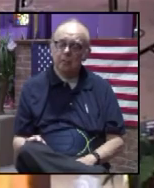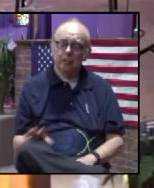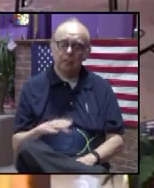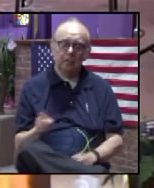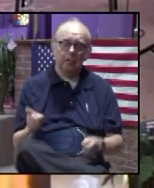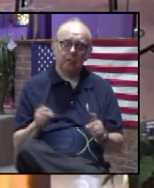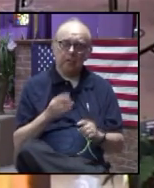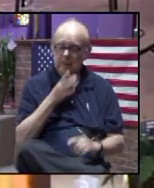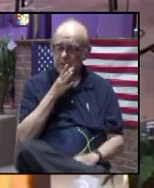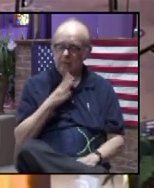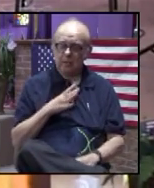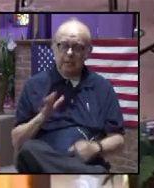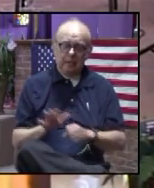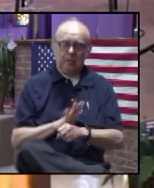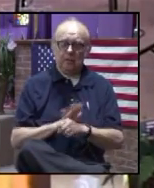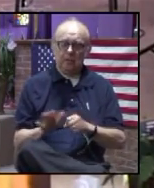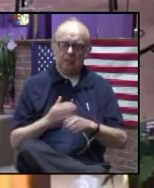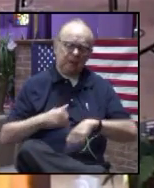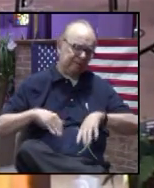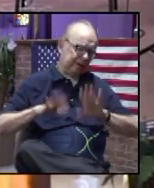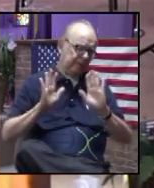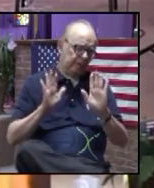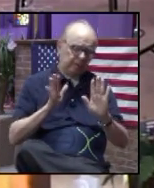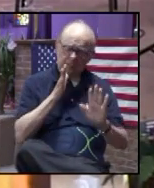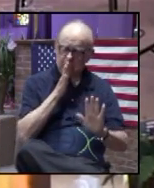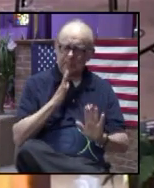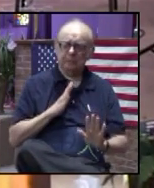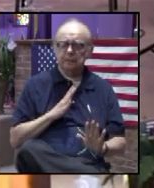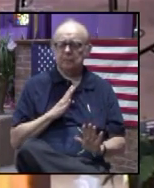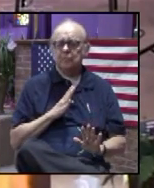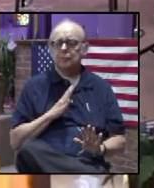And when she totally, totally surrendered,